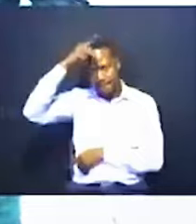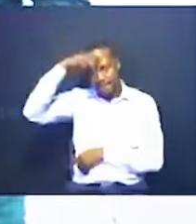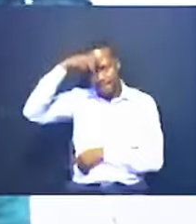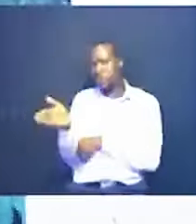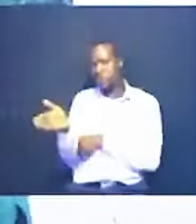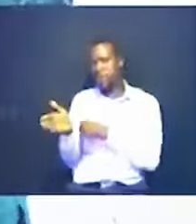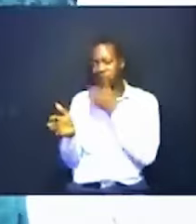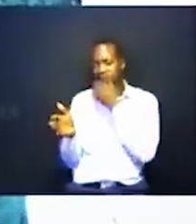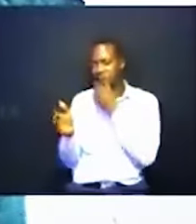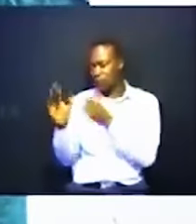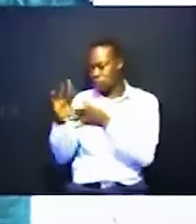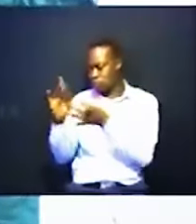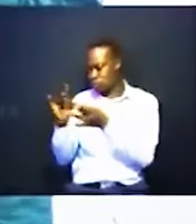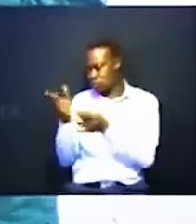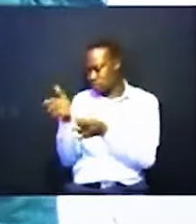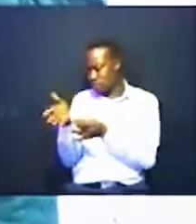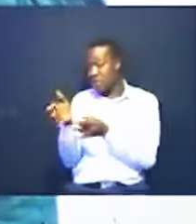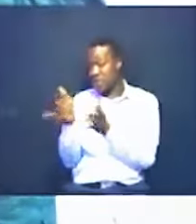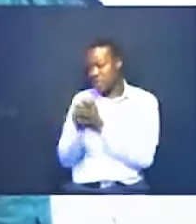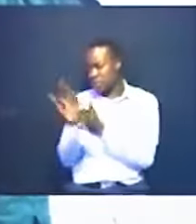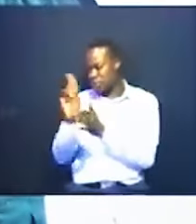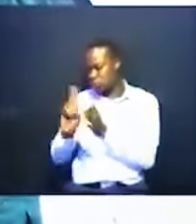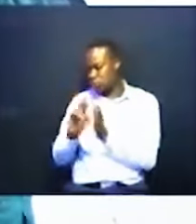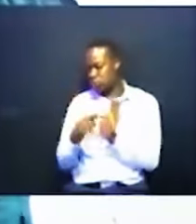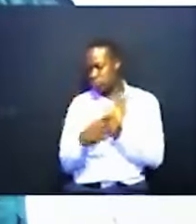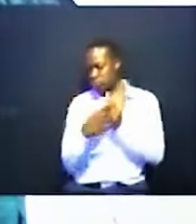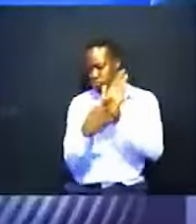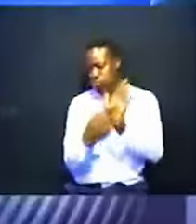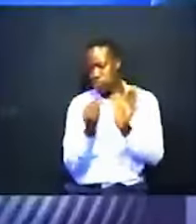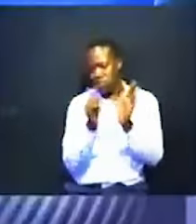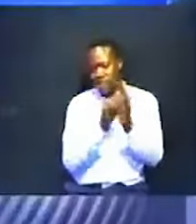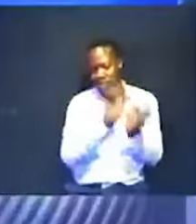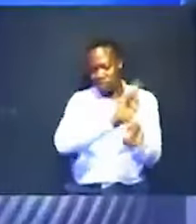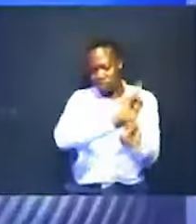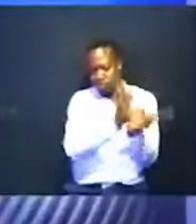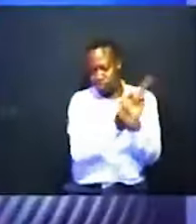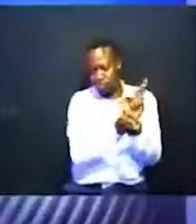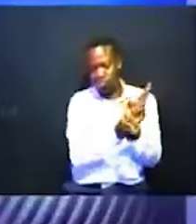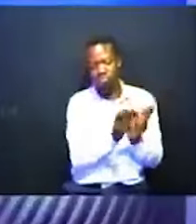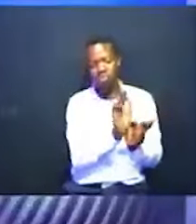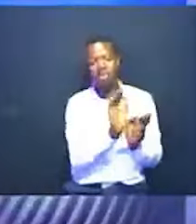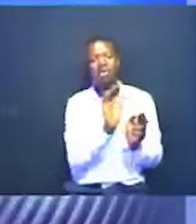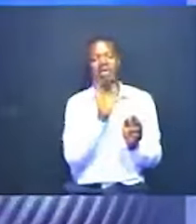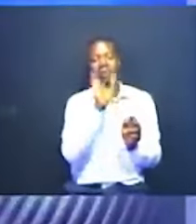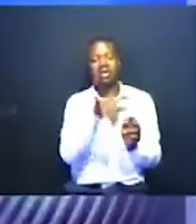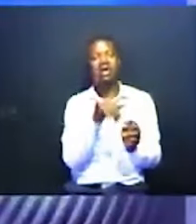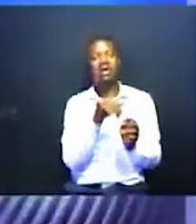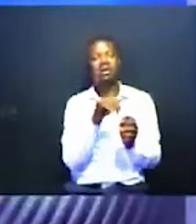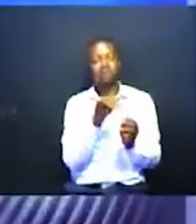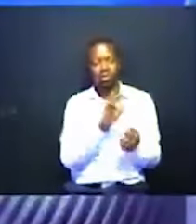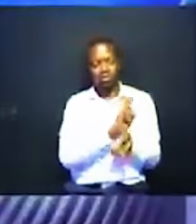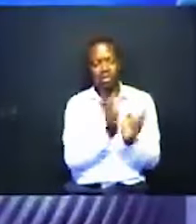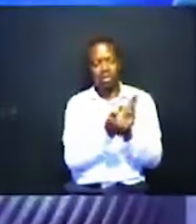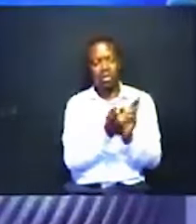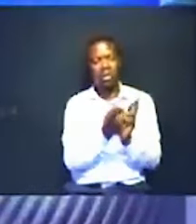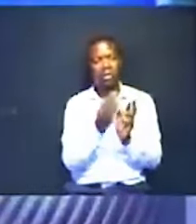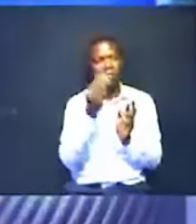two sons. I want to illustrate the fact that repentance is just change of